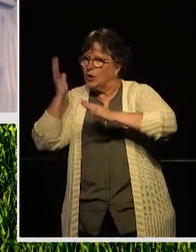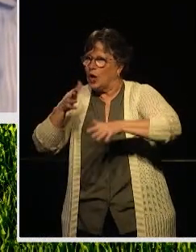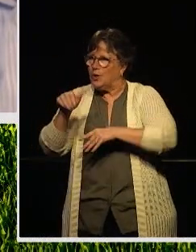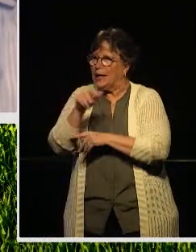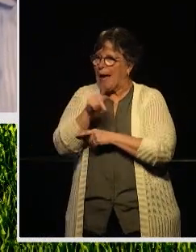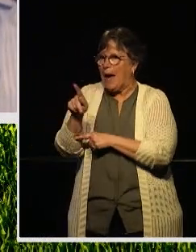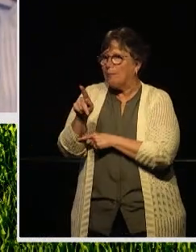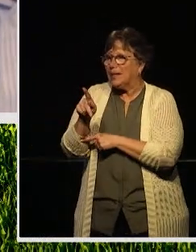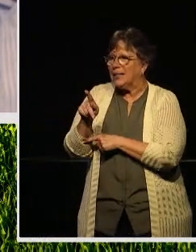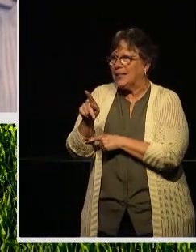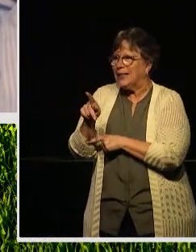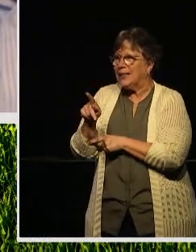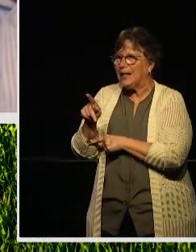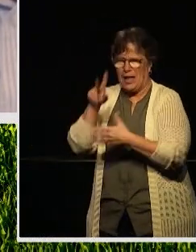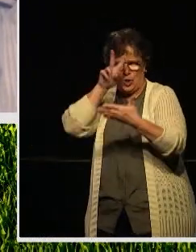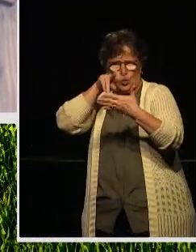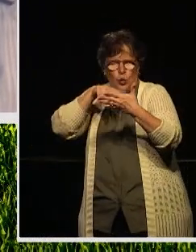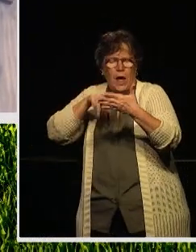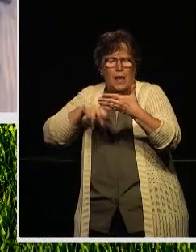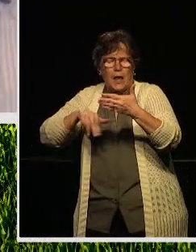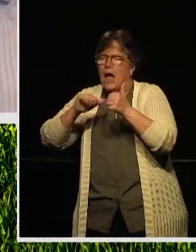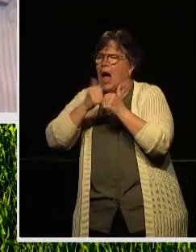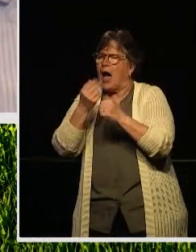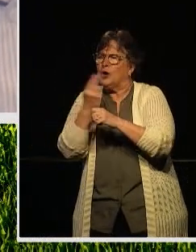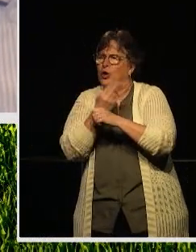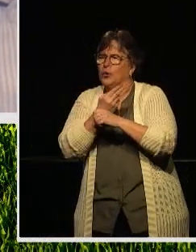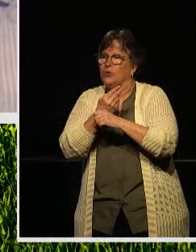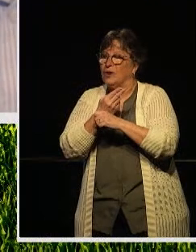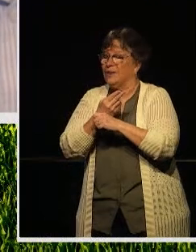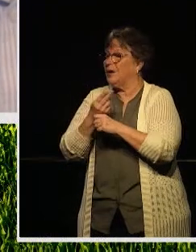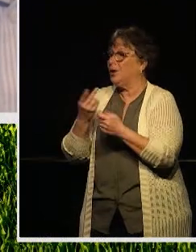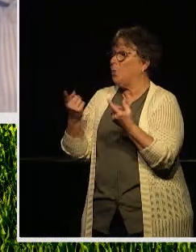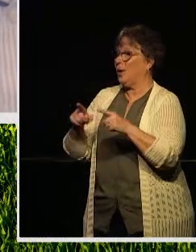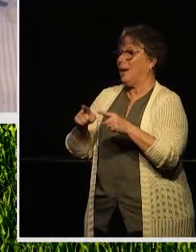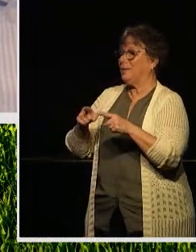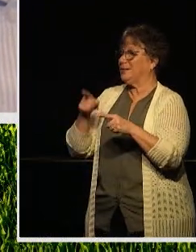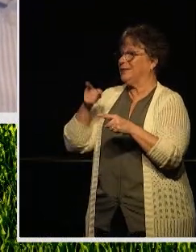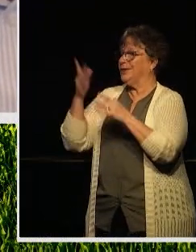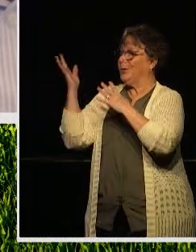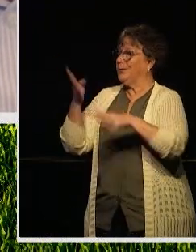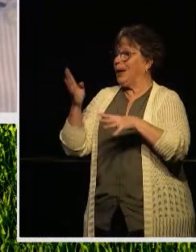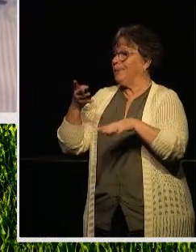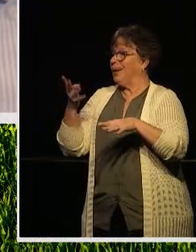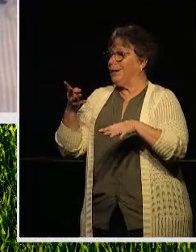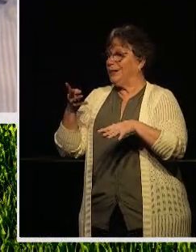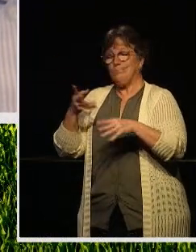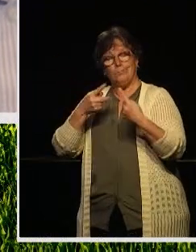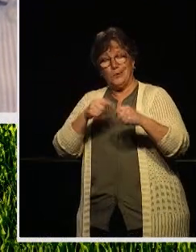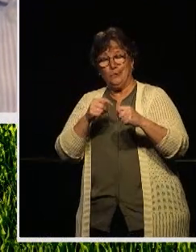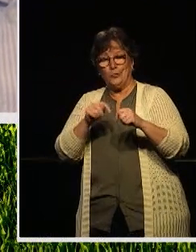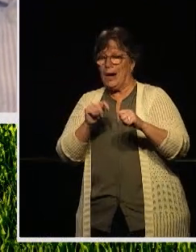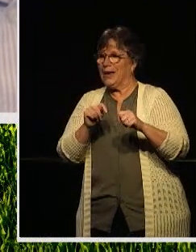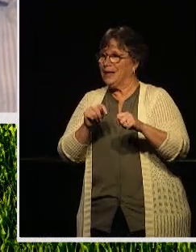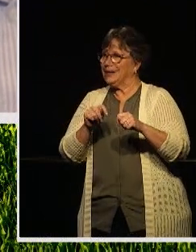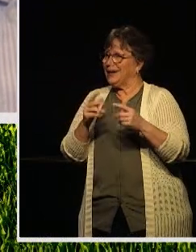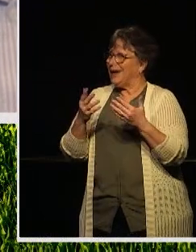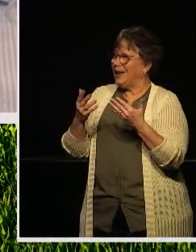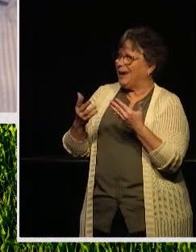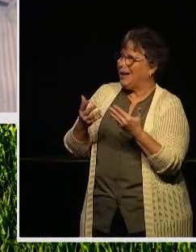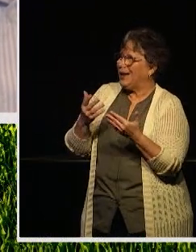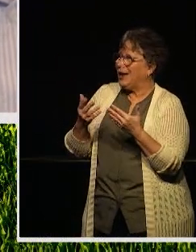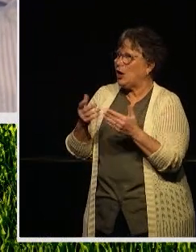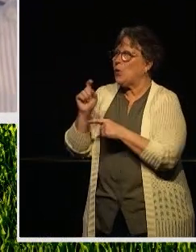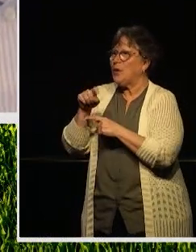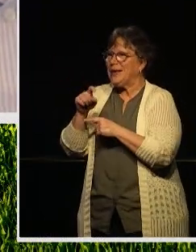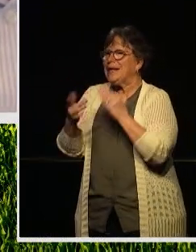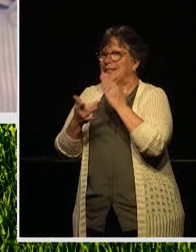learn how to use it, right? You just download it and you pinch through it and you figure it out. And I think there's a little bit of, you got to get technology to